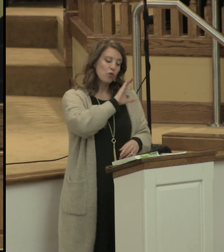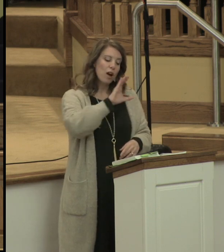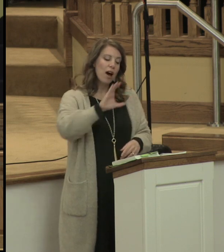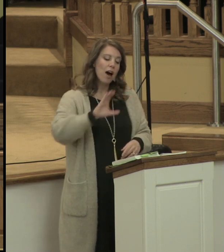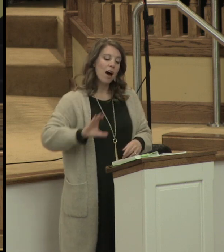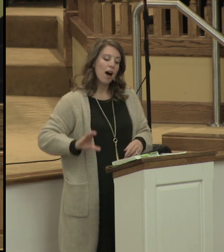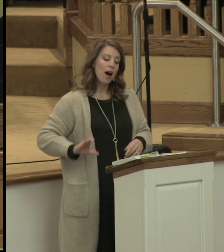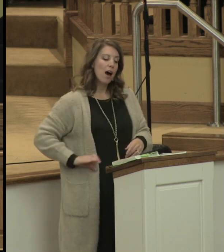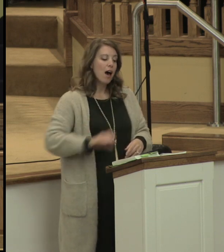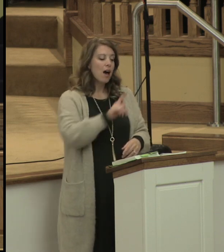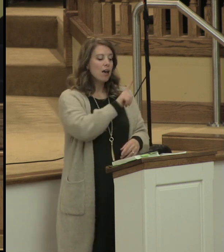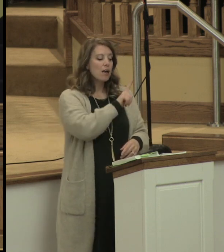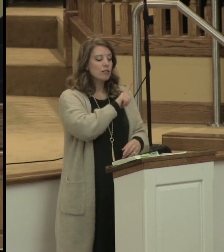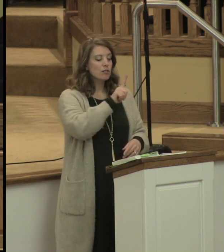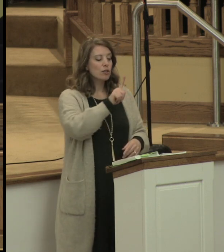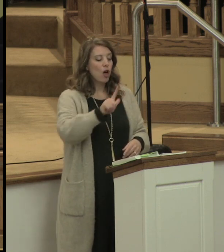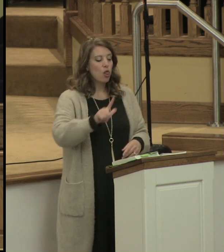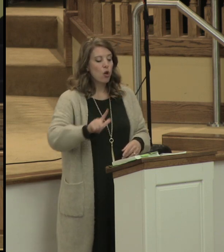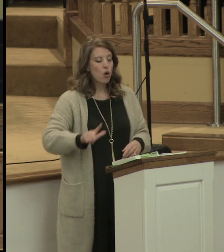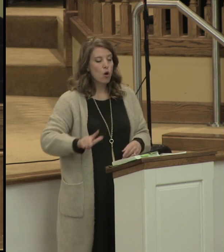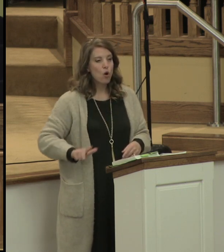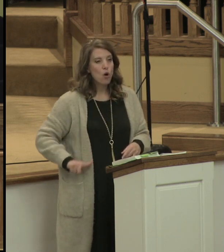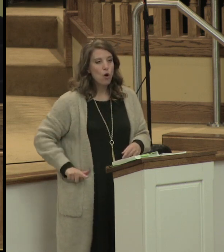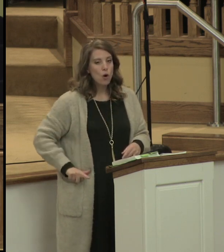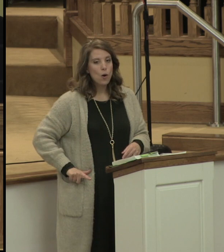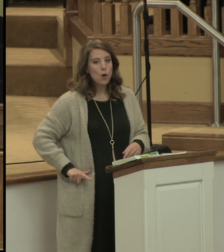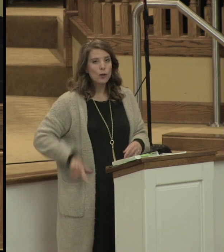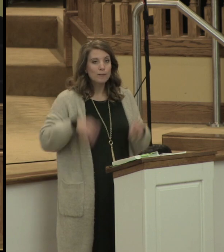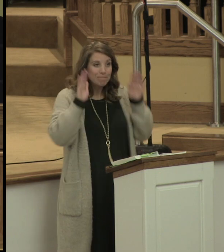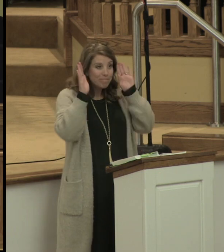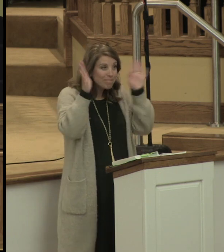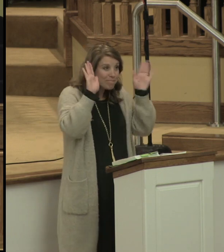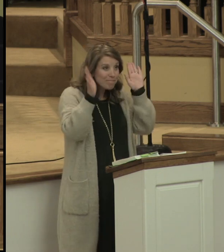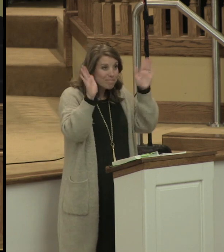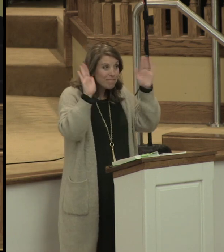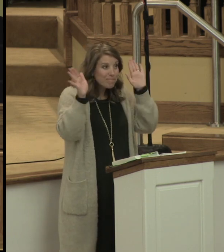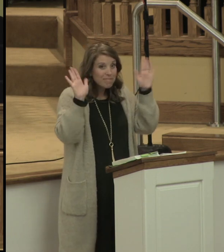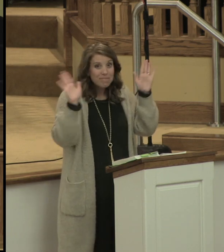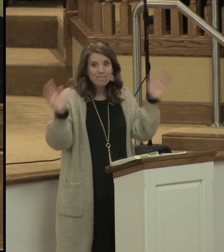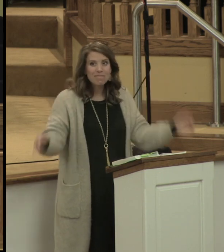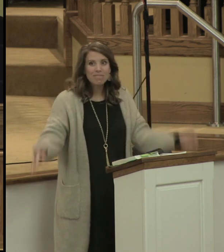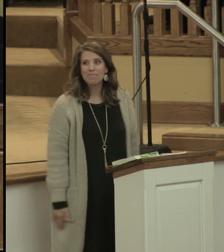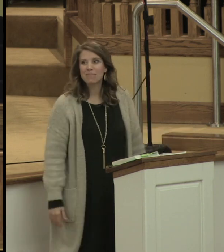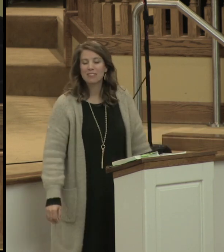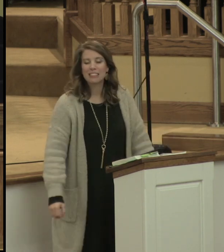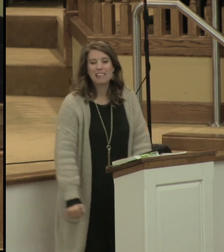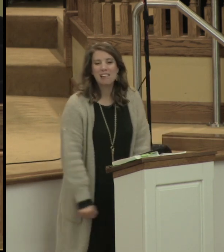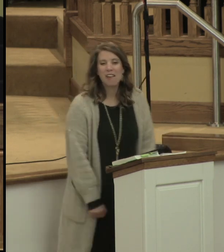Shake hands.